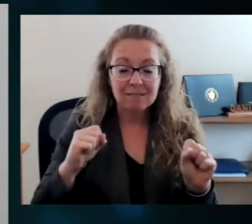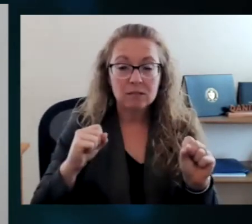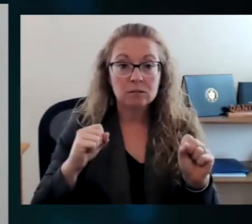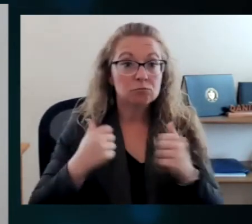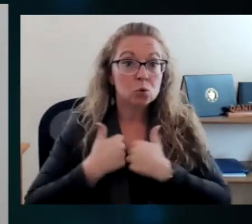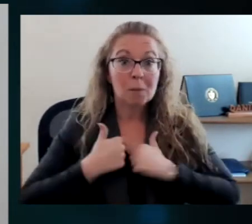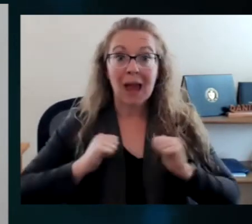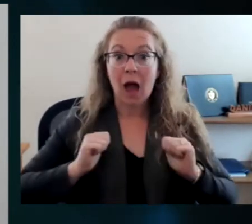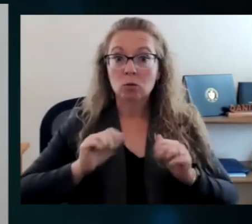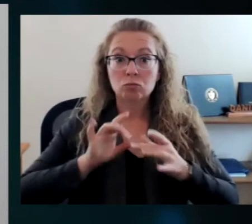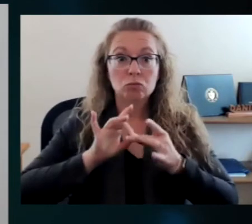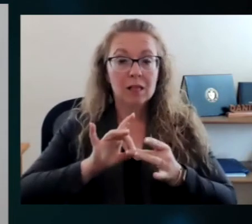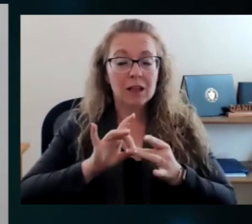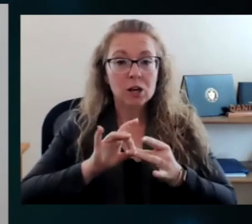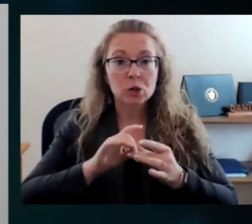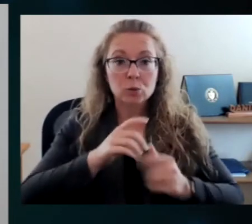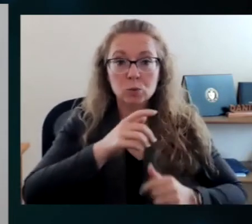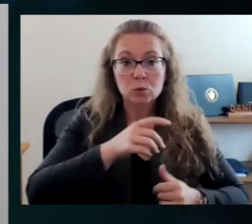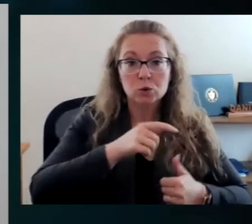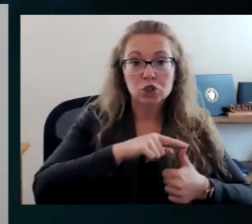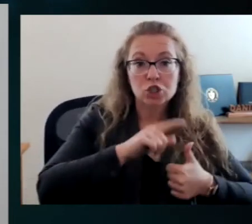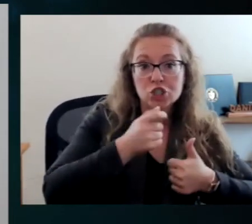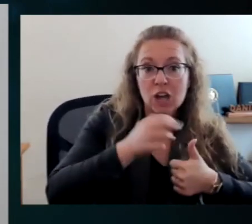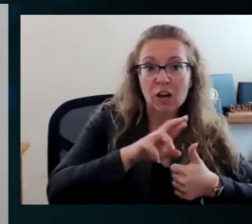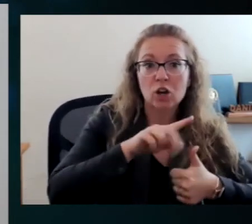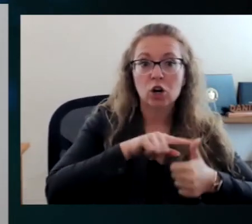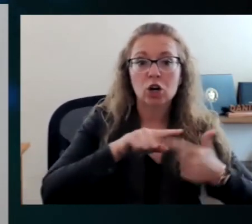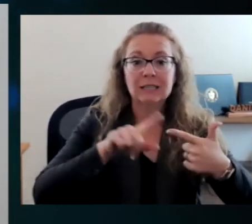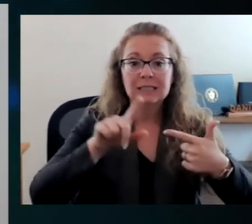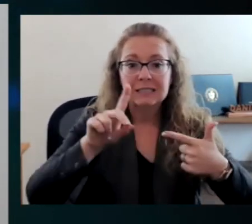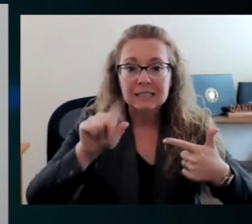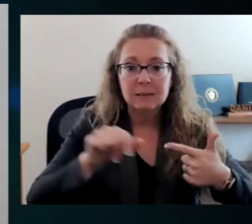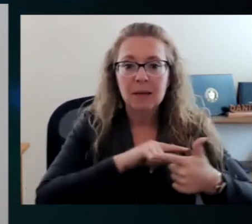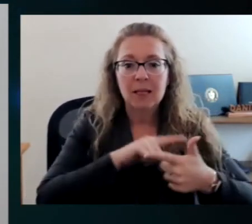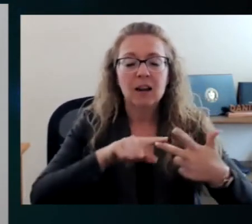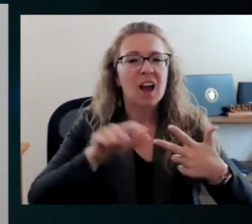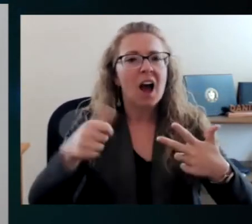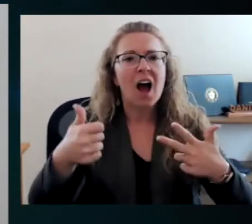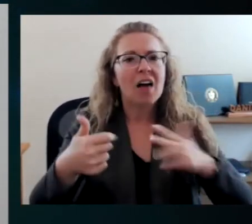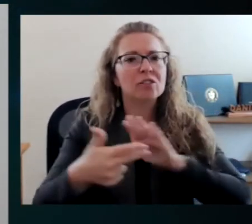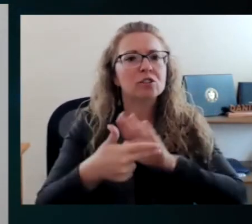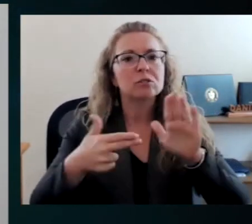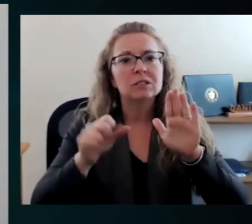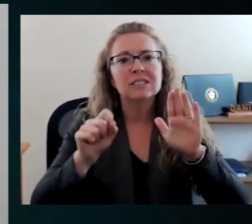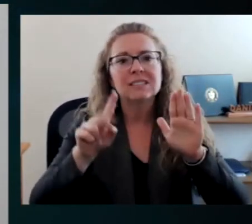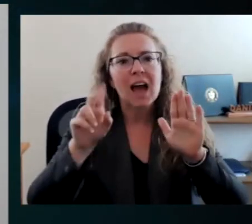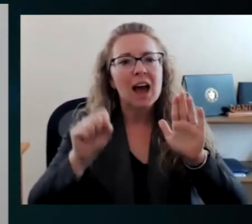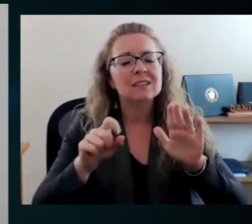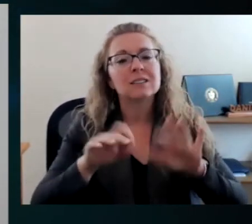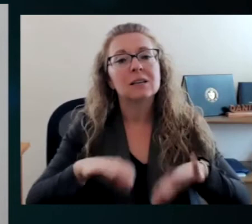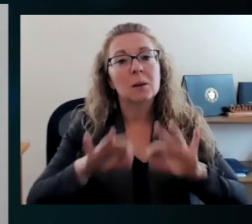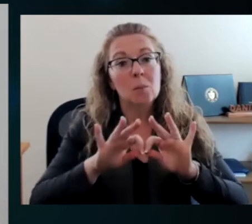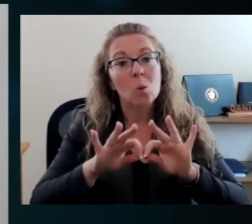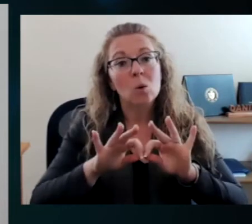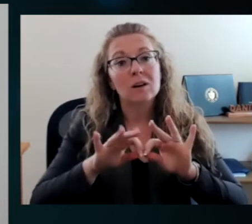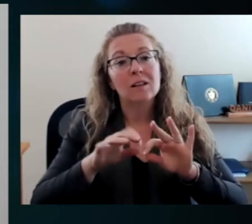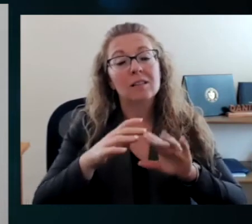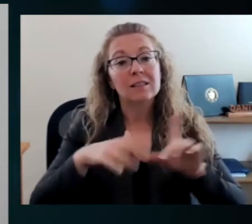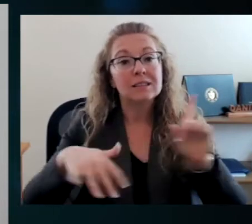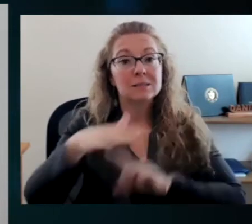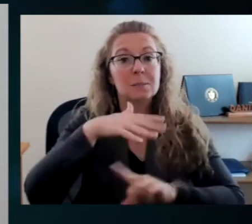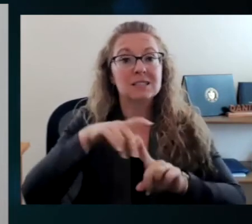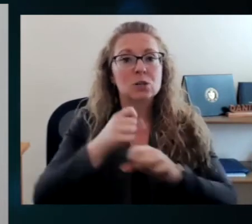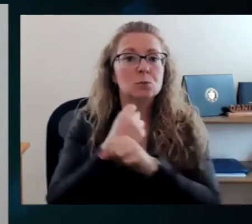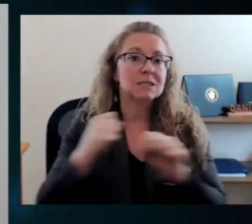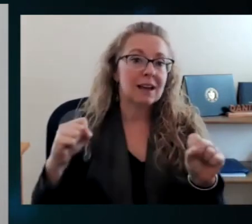gender or your disability or any other marginalized status, that we need to recognize that the information we